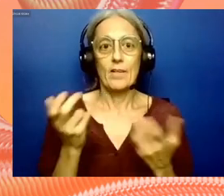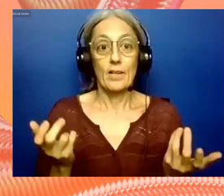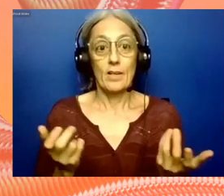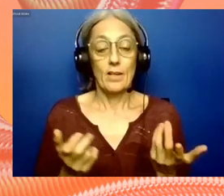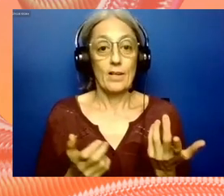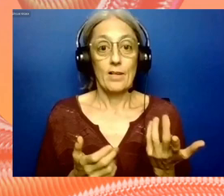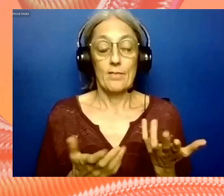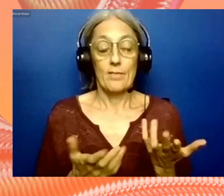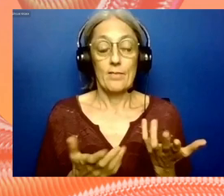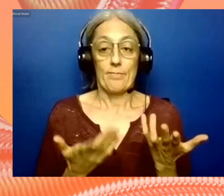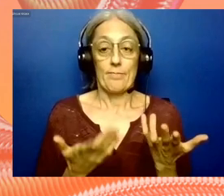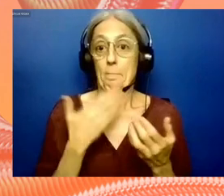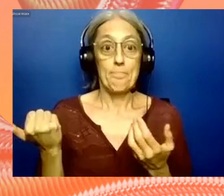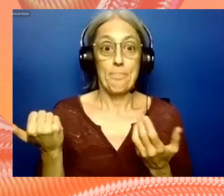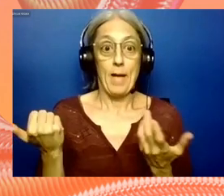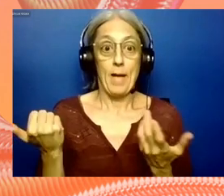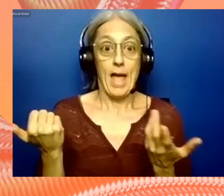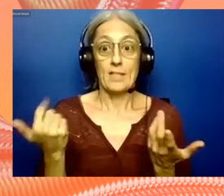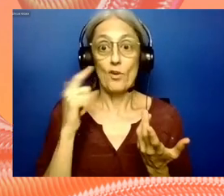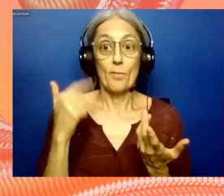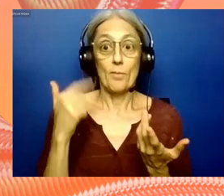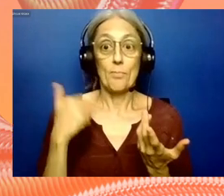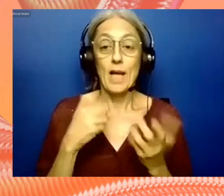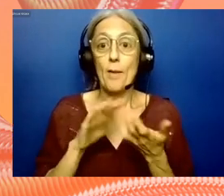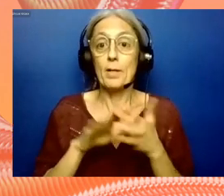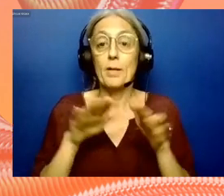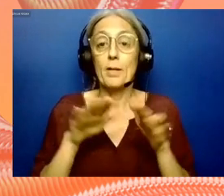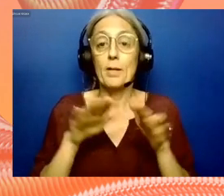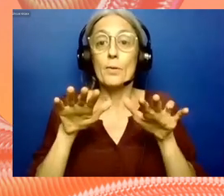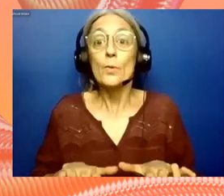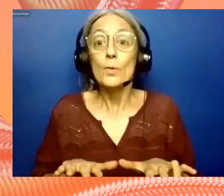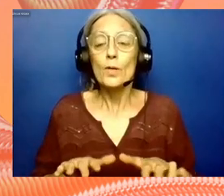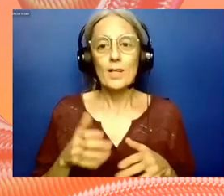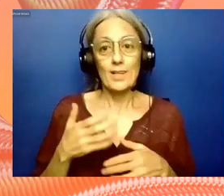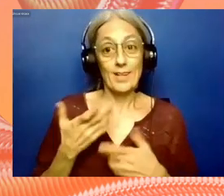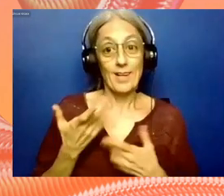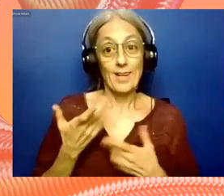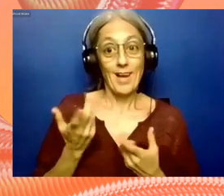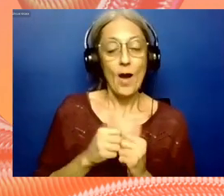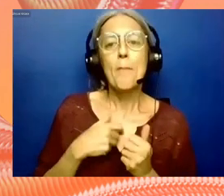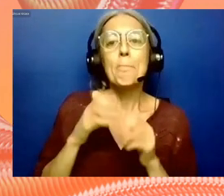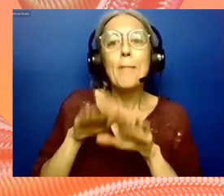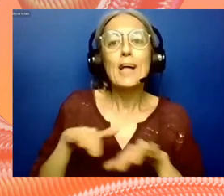brushing my children's hair, which is a discrete